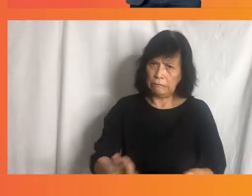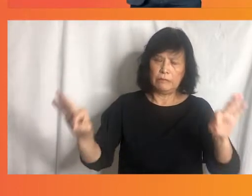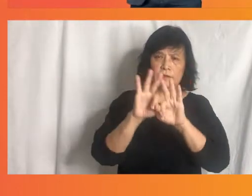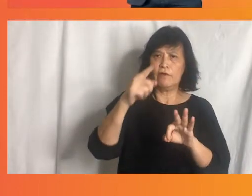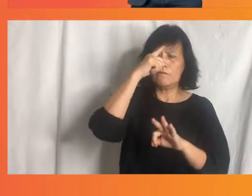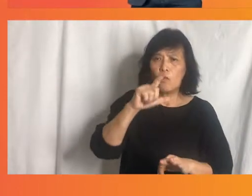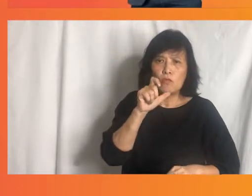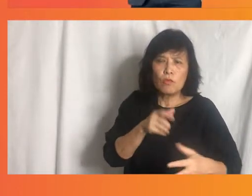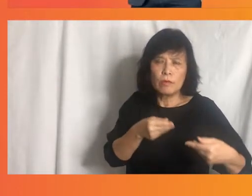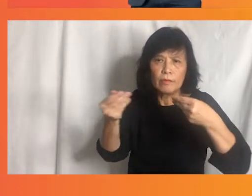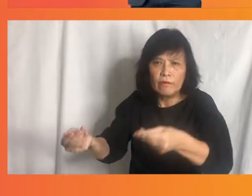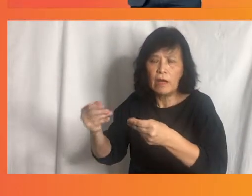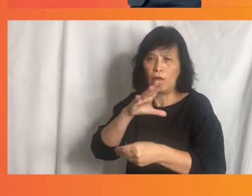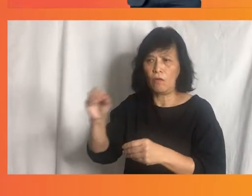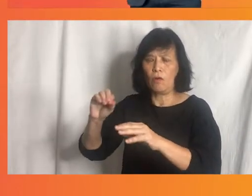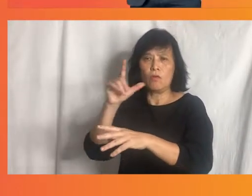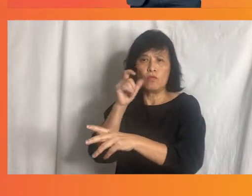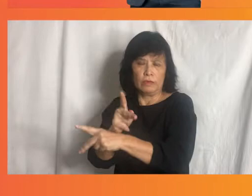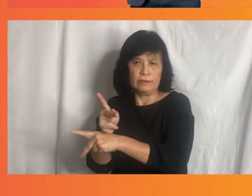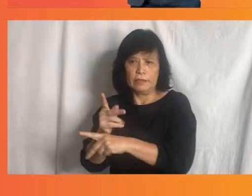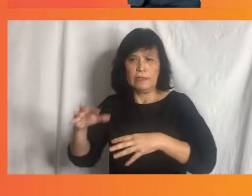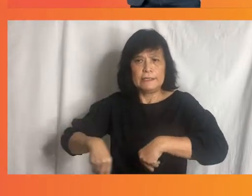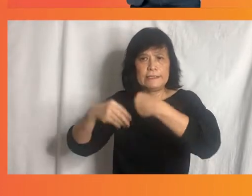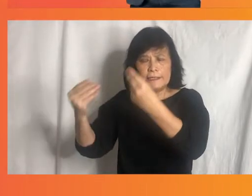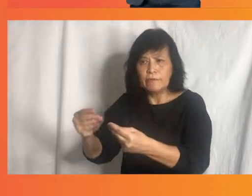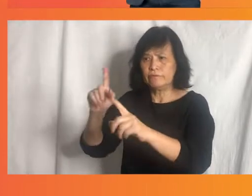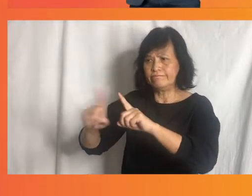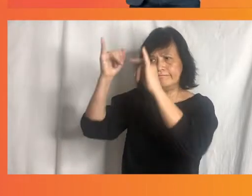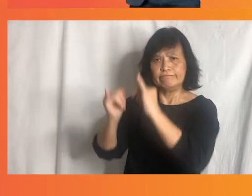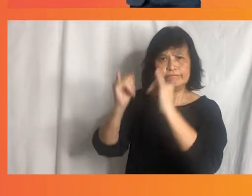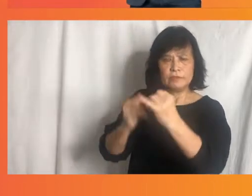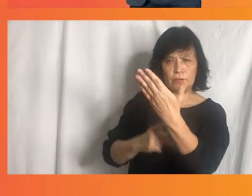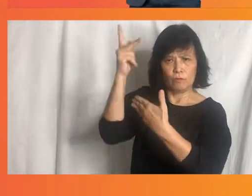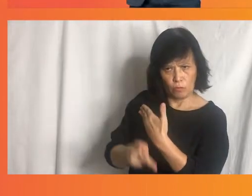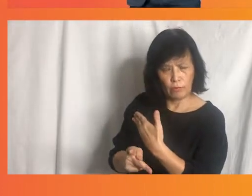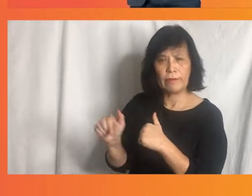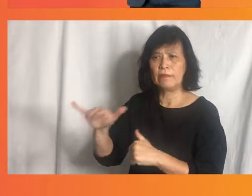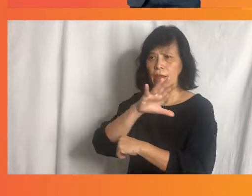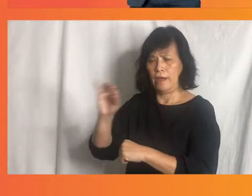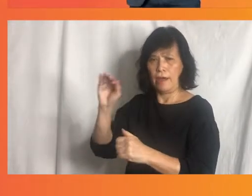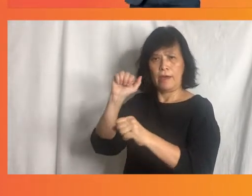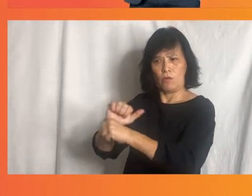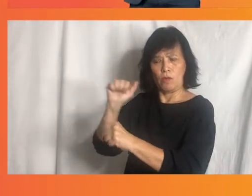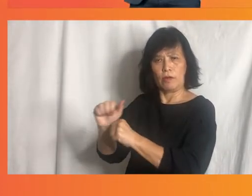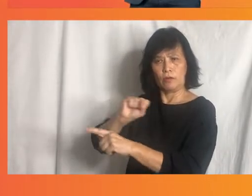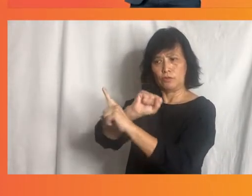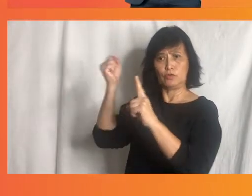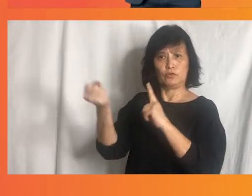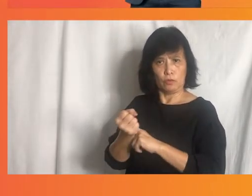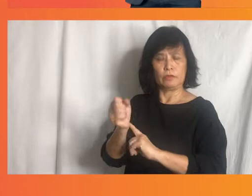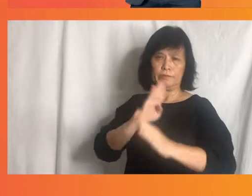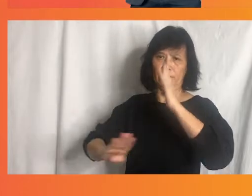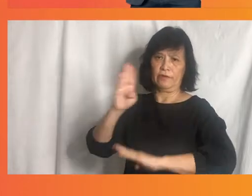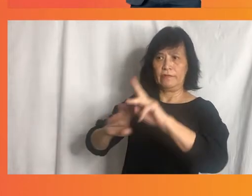to seek or provide segregated opportunities, that is, individual programs, to work on these social behavioral issues before